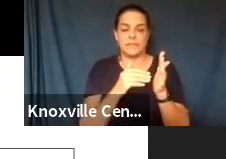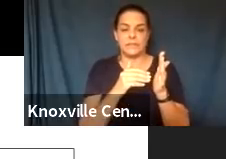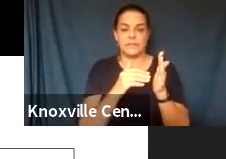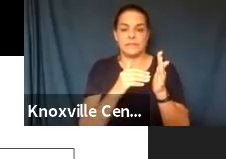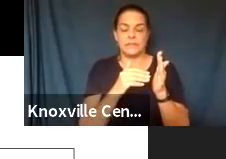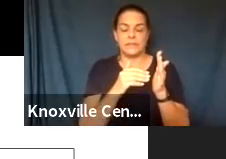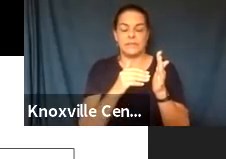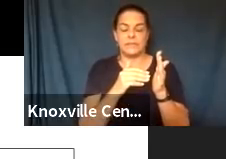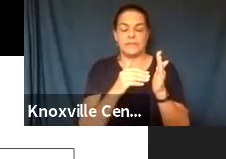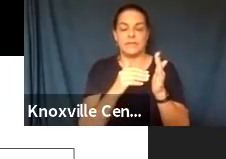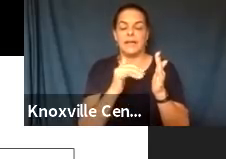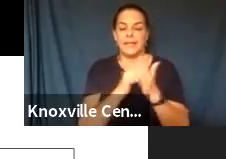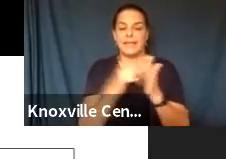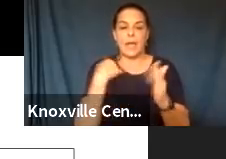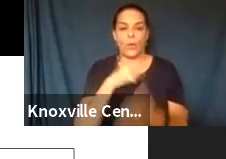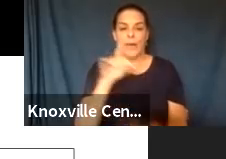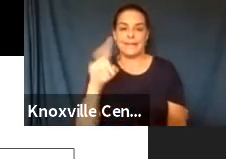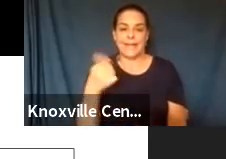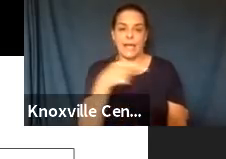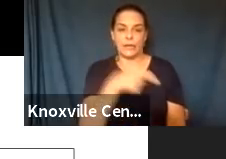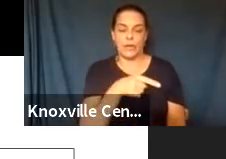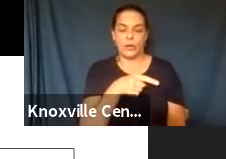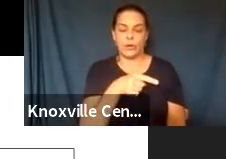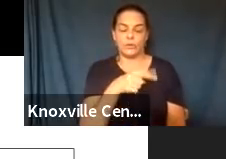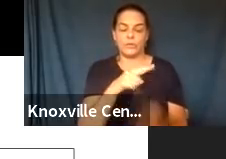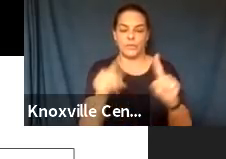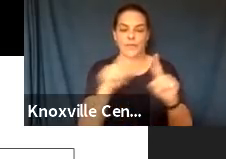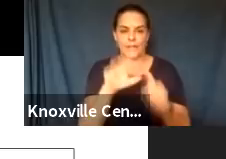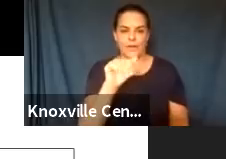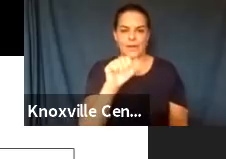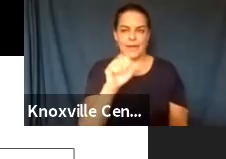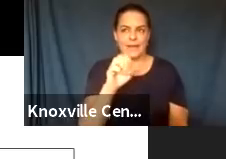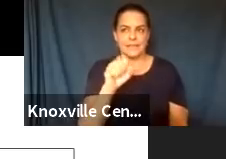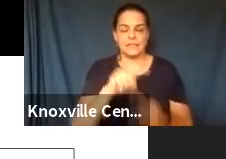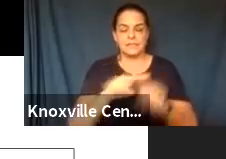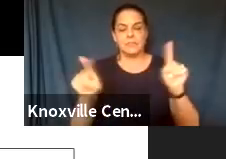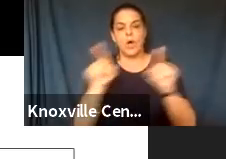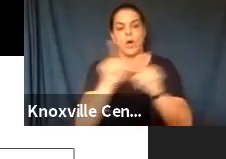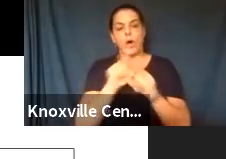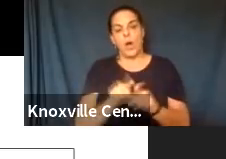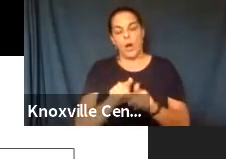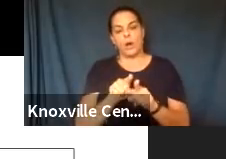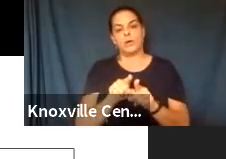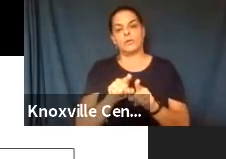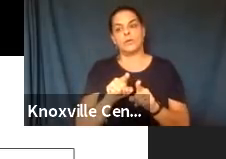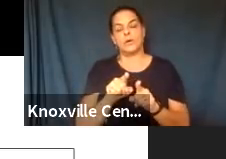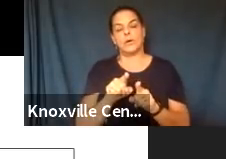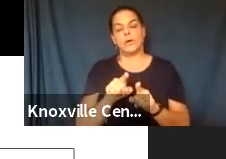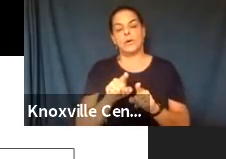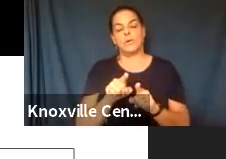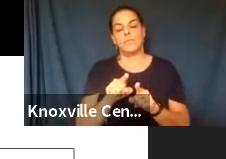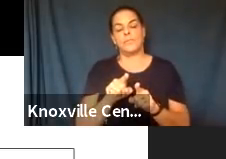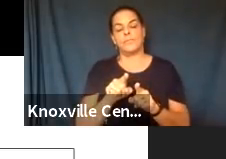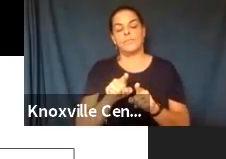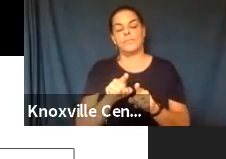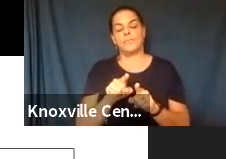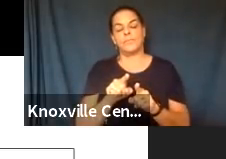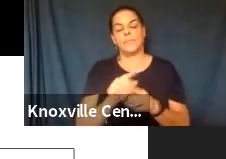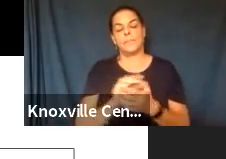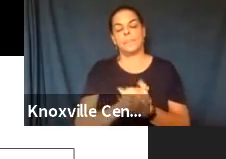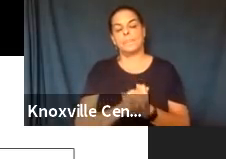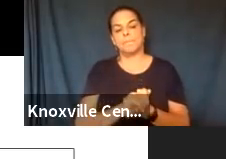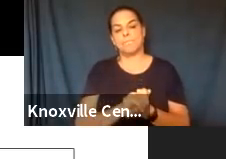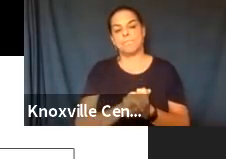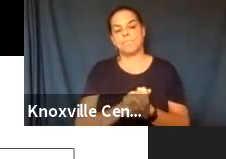find or that we diagnose of cases. But it also means that, you know, as